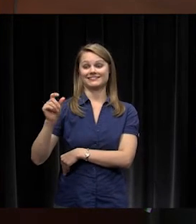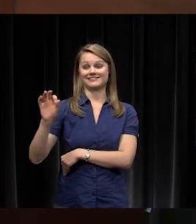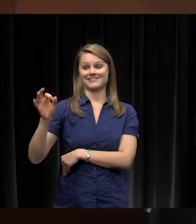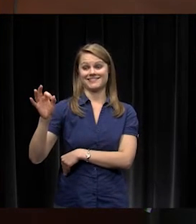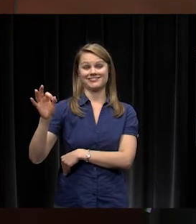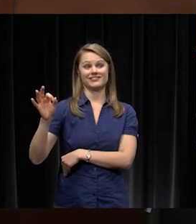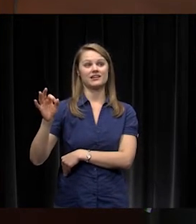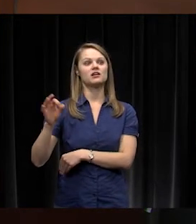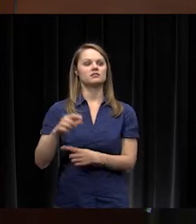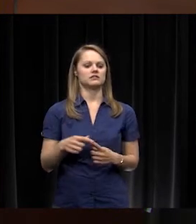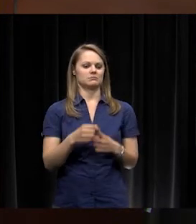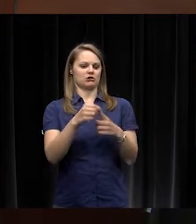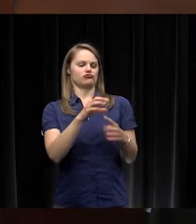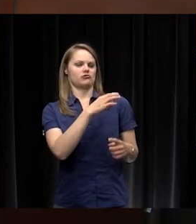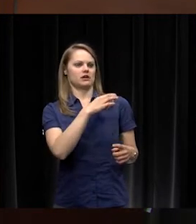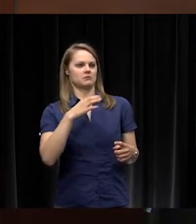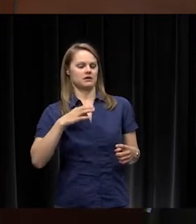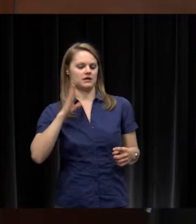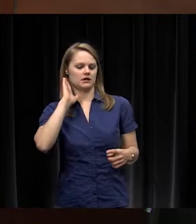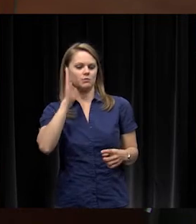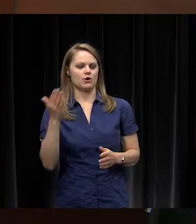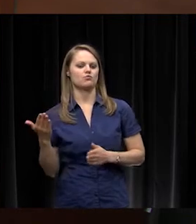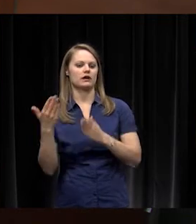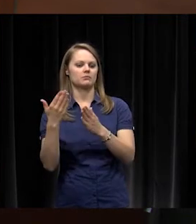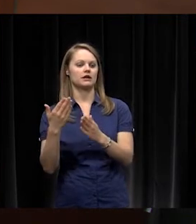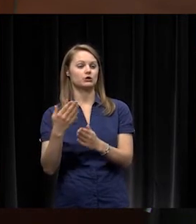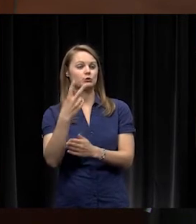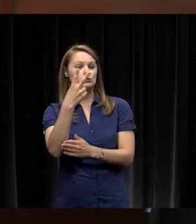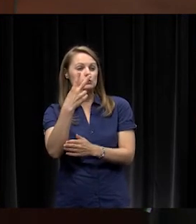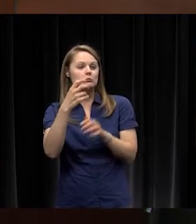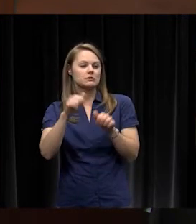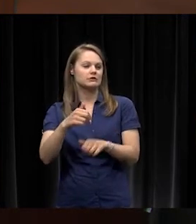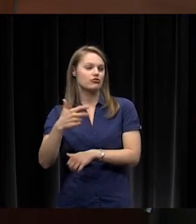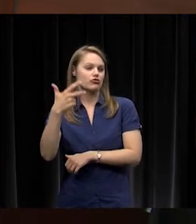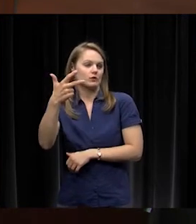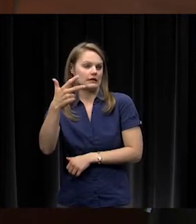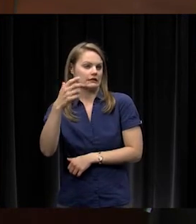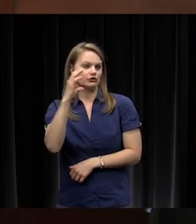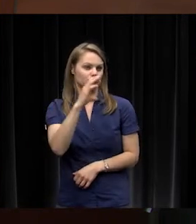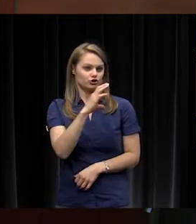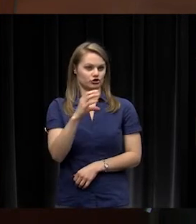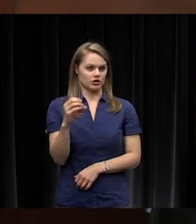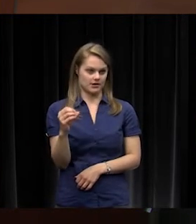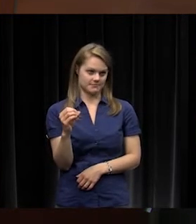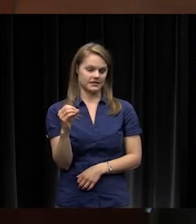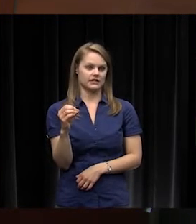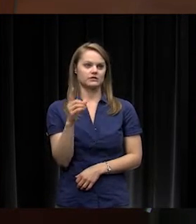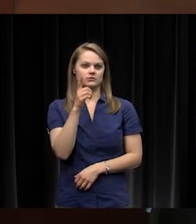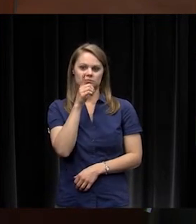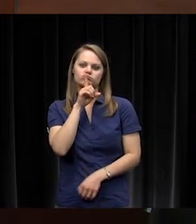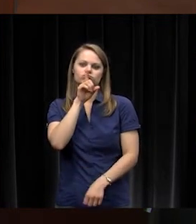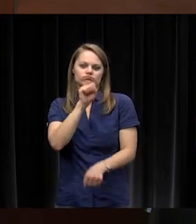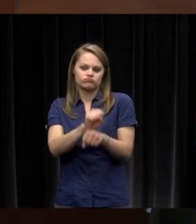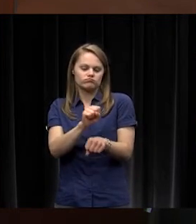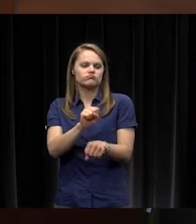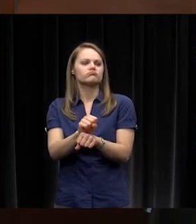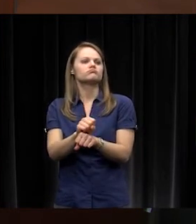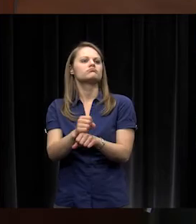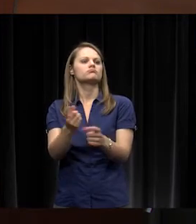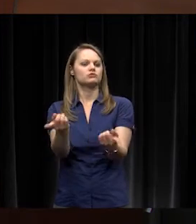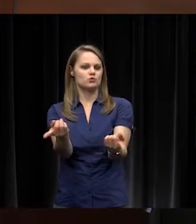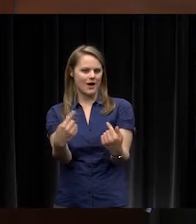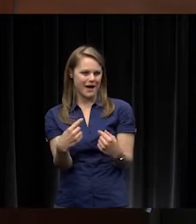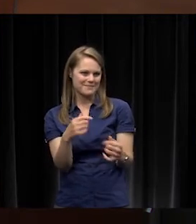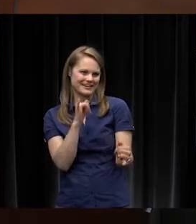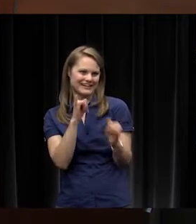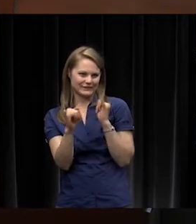to and make a recommendation down to two, potentially three search firms that will have come in and actually do interviews. Those